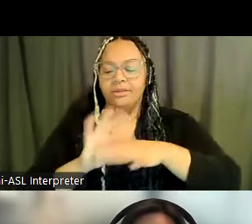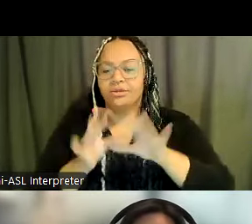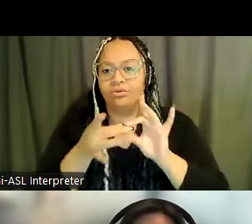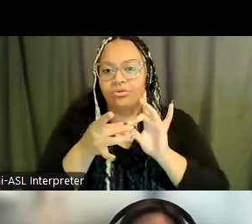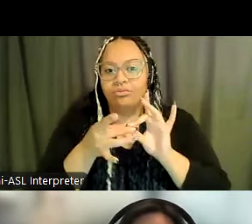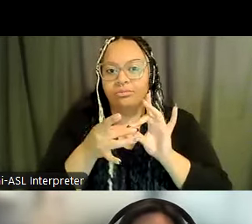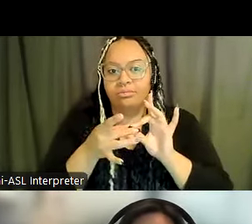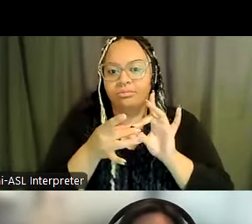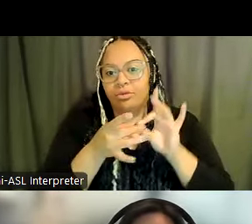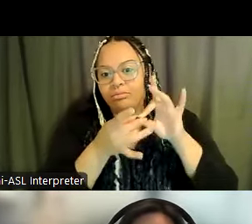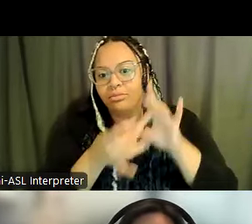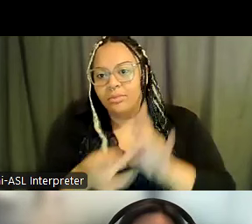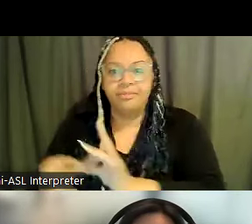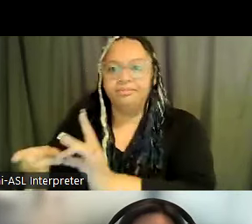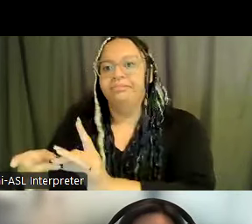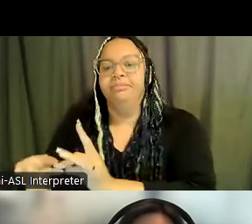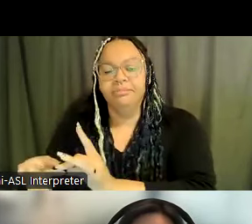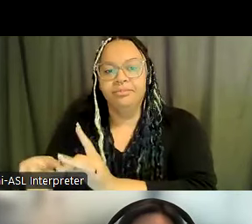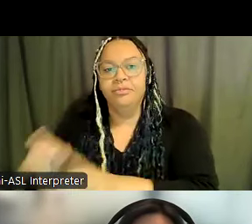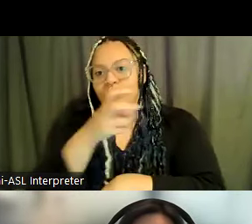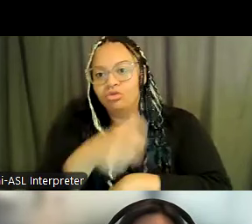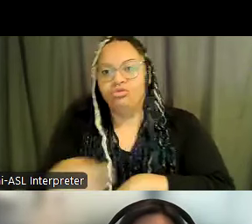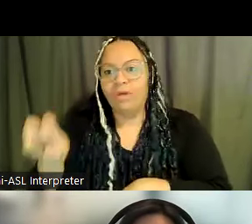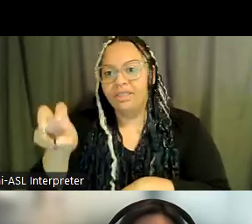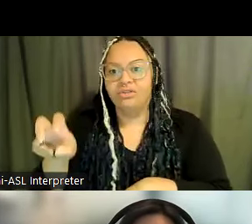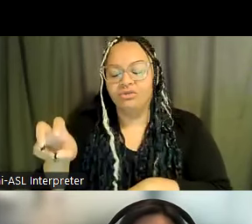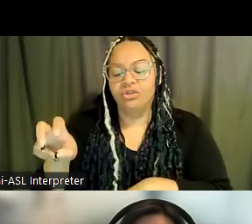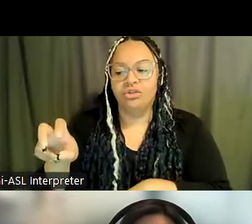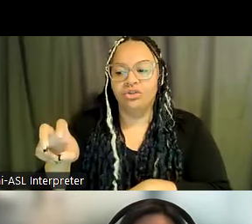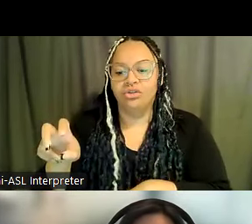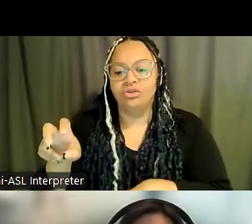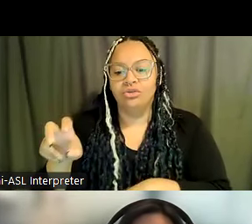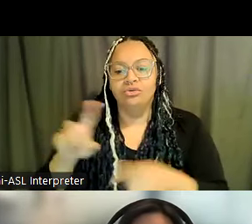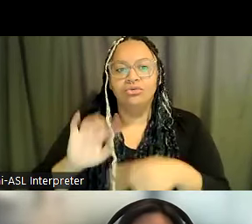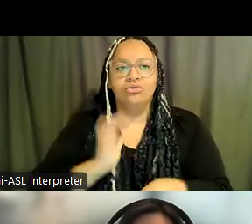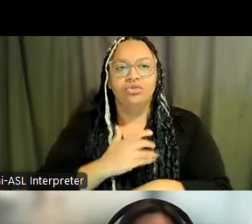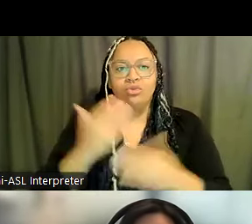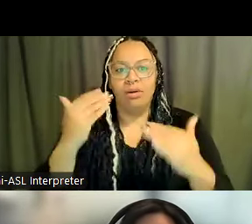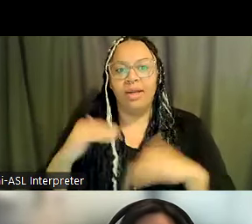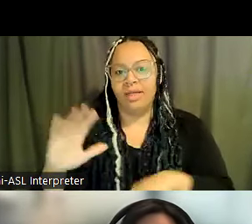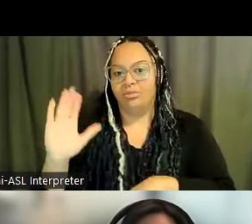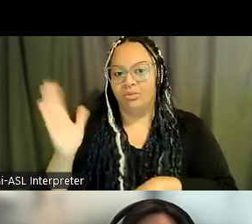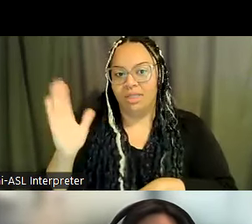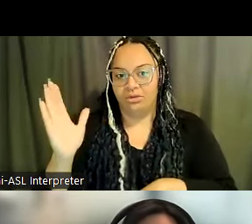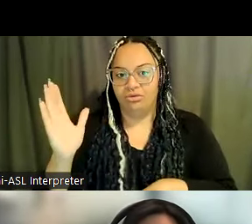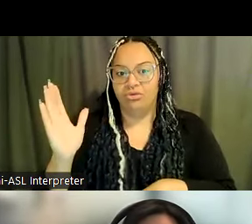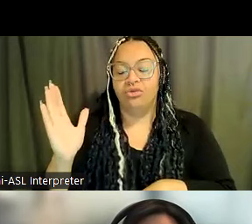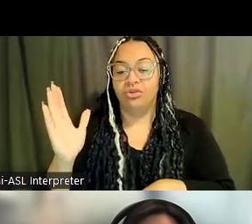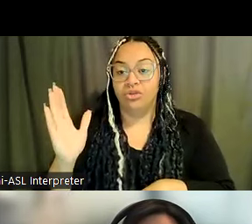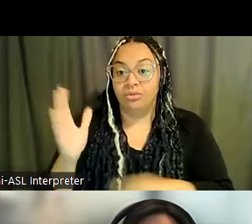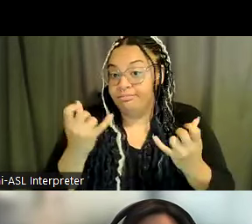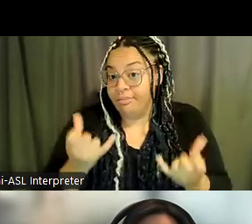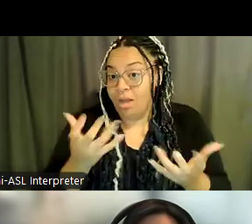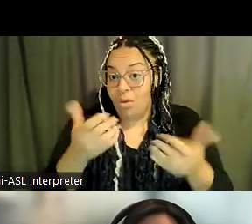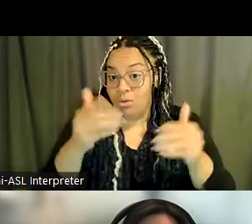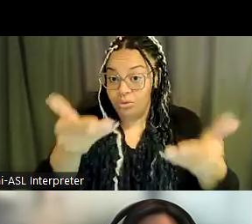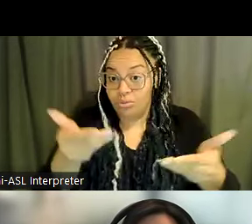move into bringing on our next presenter. So for that, I would like to